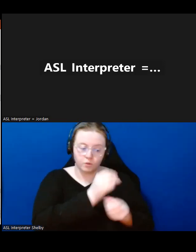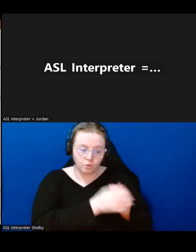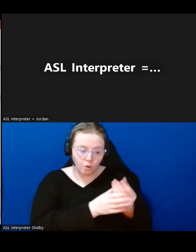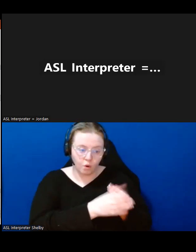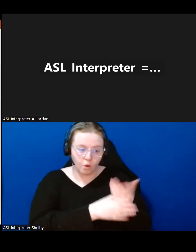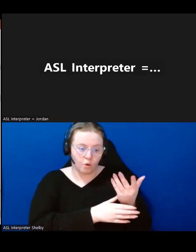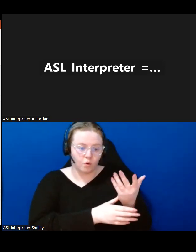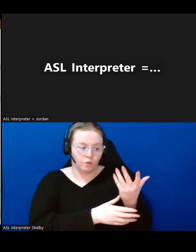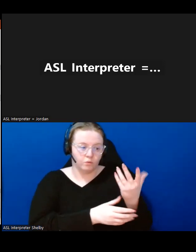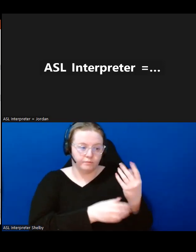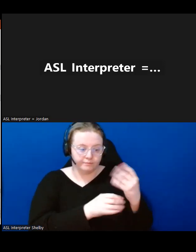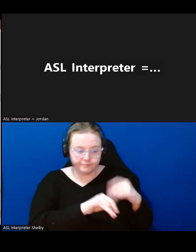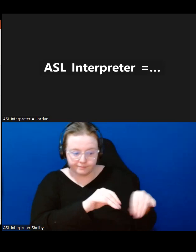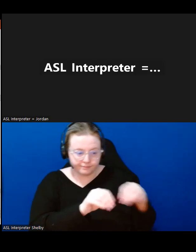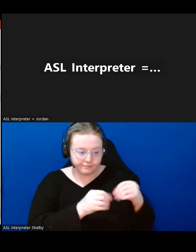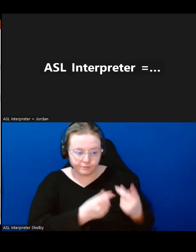quite a variety.